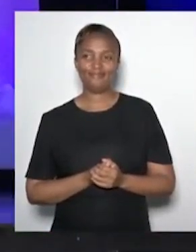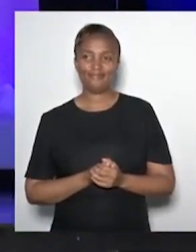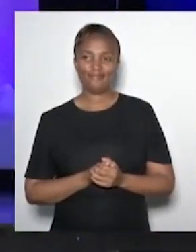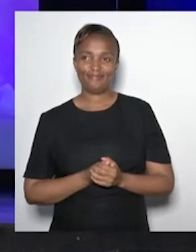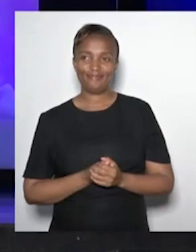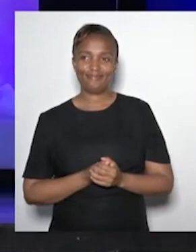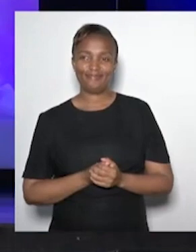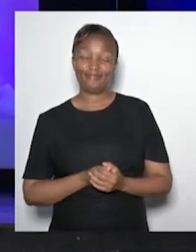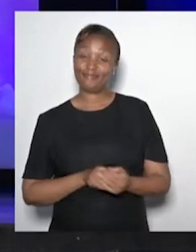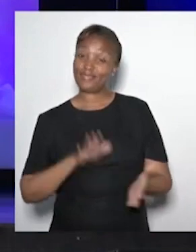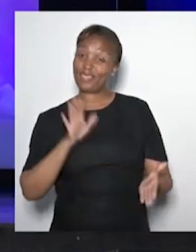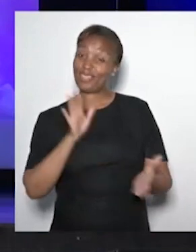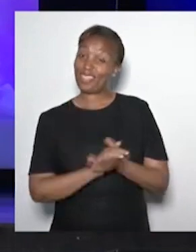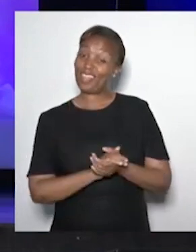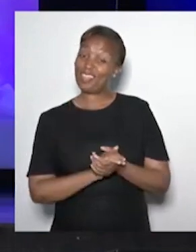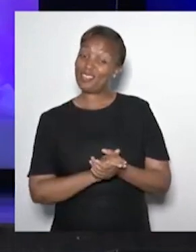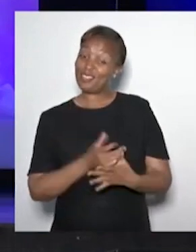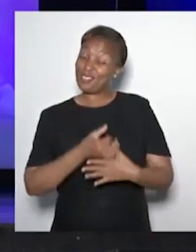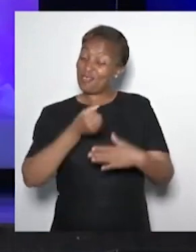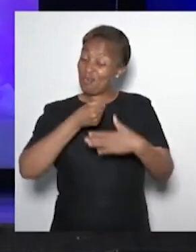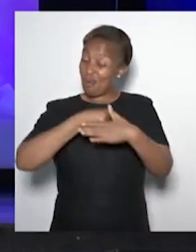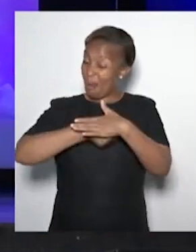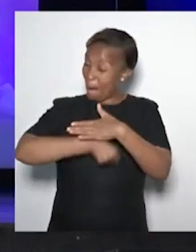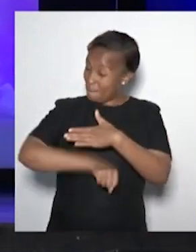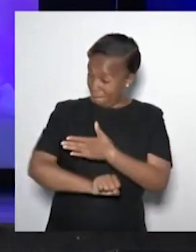And you gave birth to them